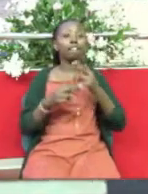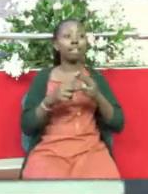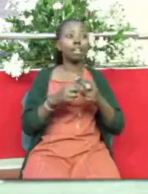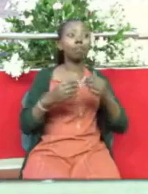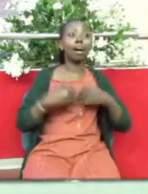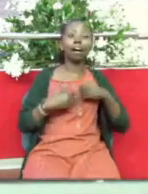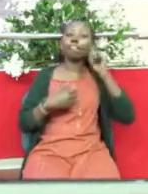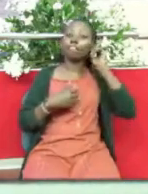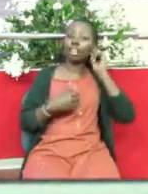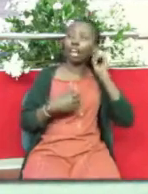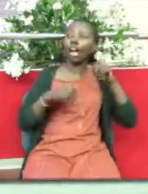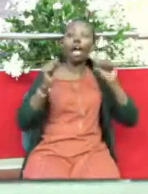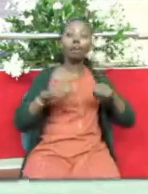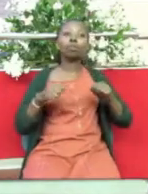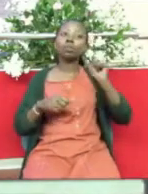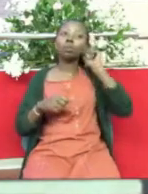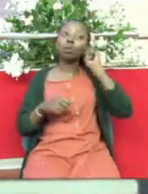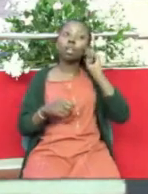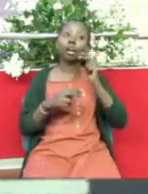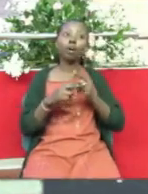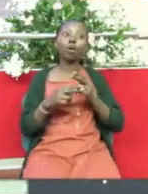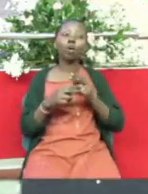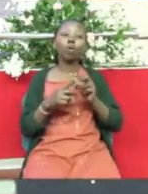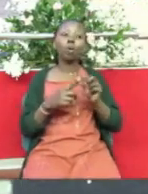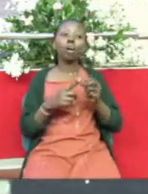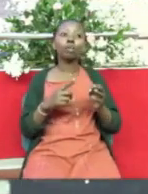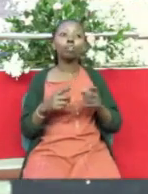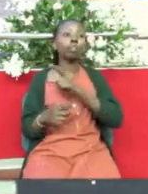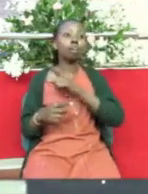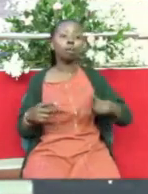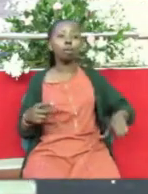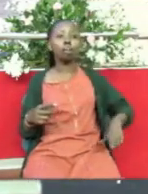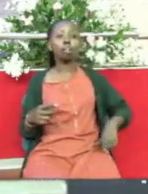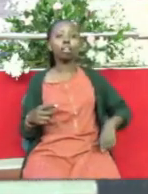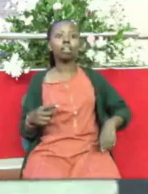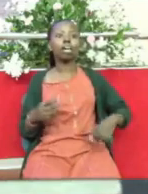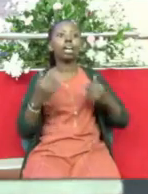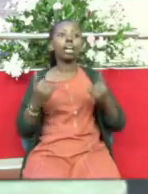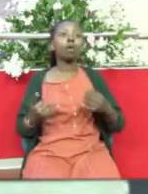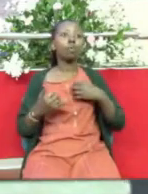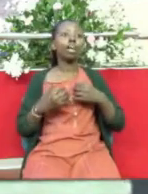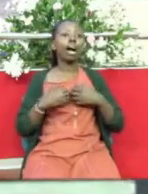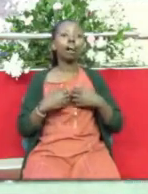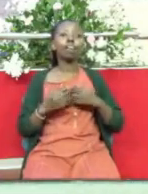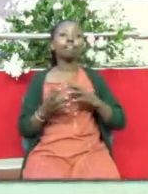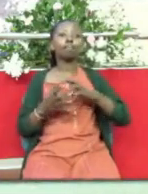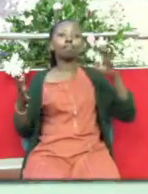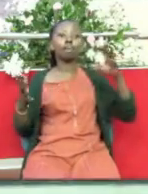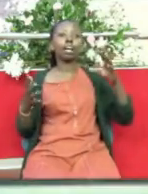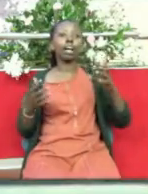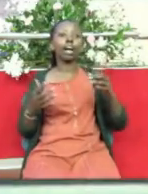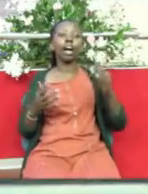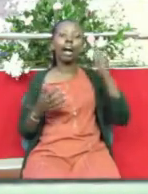and it can hear the word of the Lord, then now I had an upper hand. This morning, it's